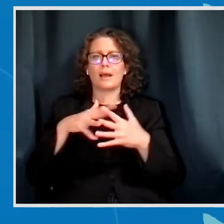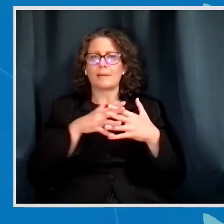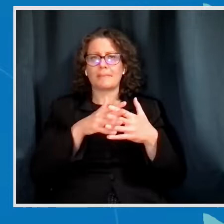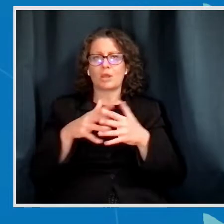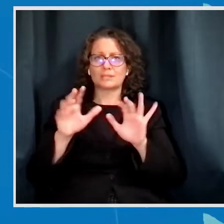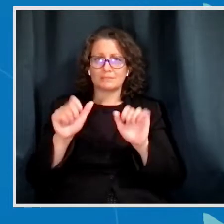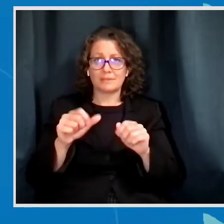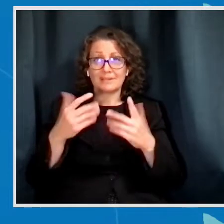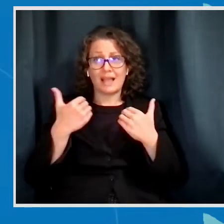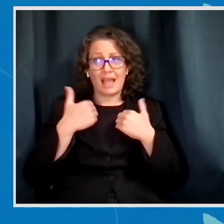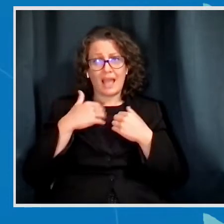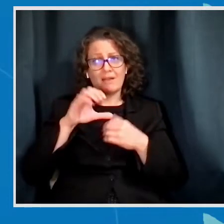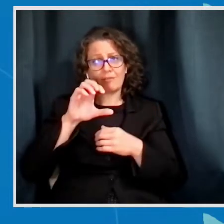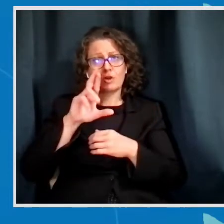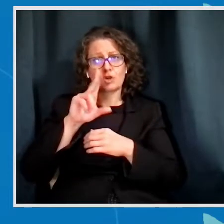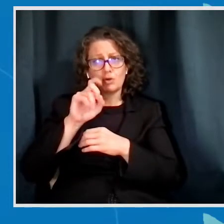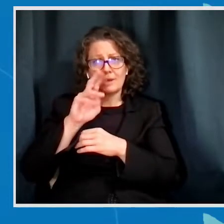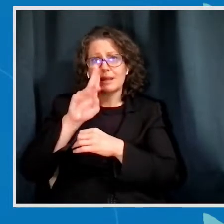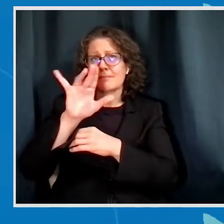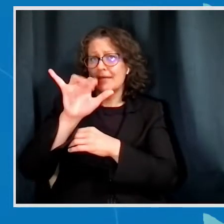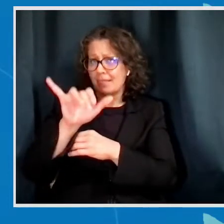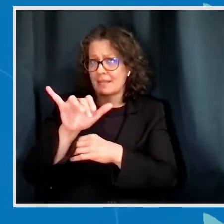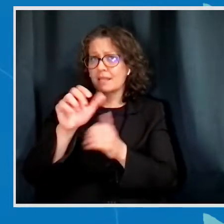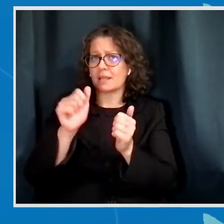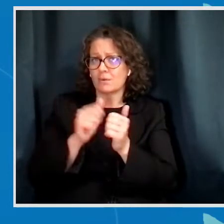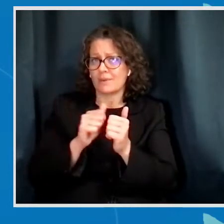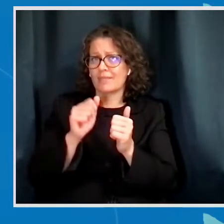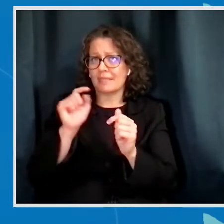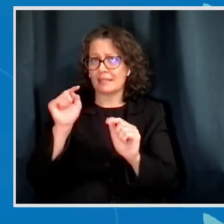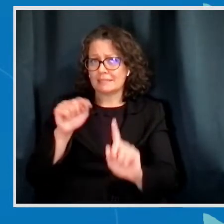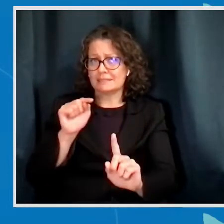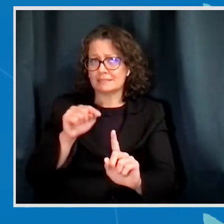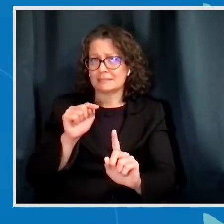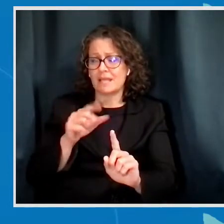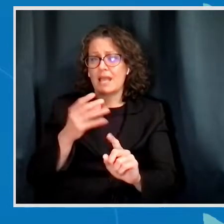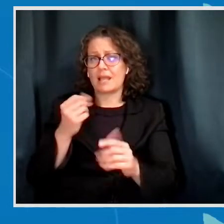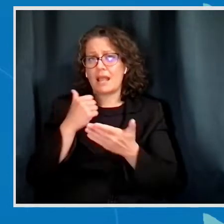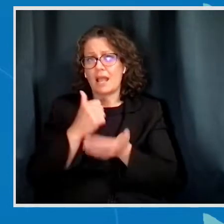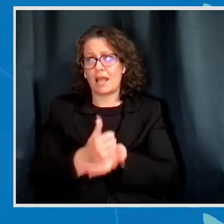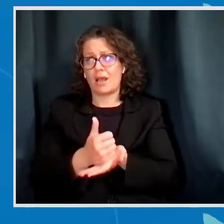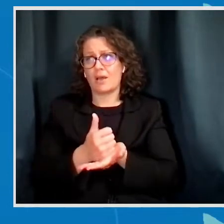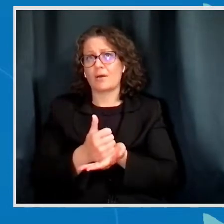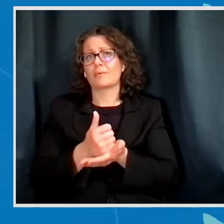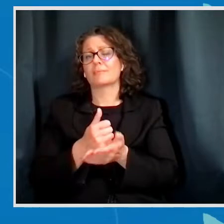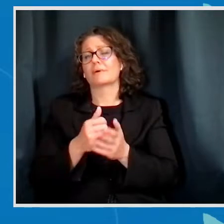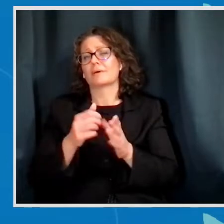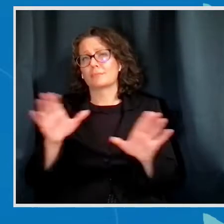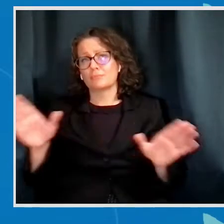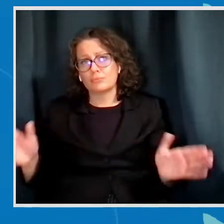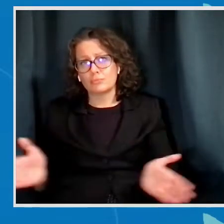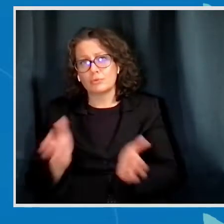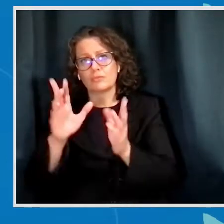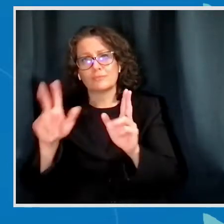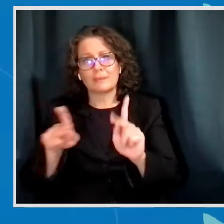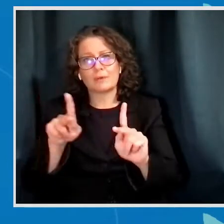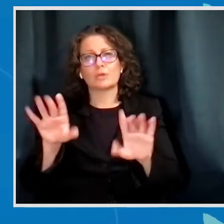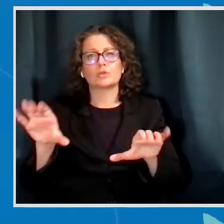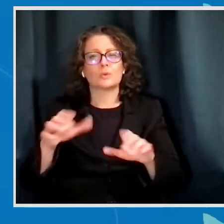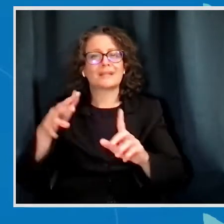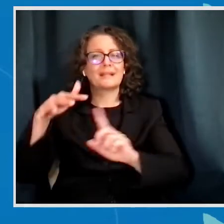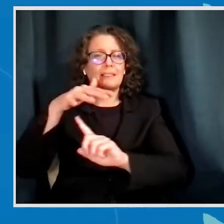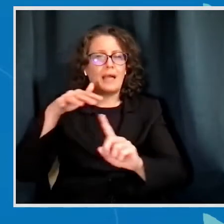field and to help move people doing climate diplomacy. So we